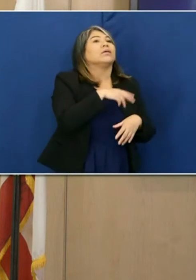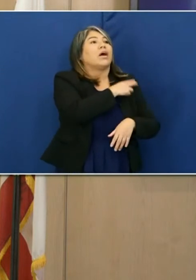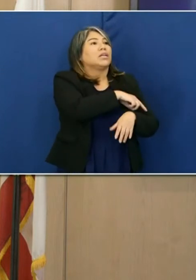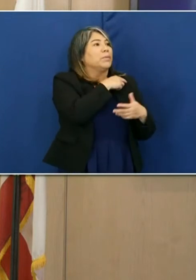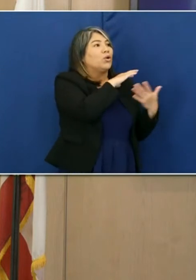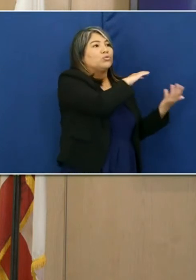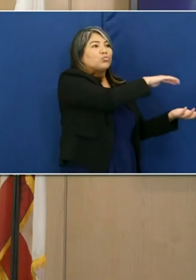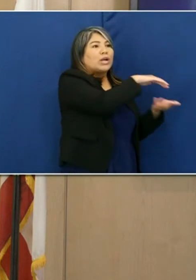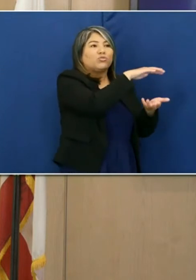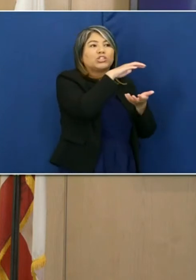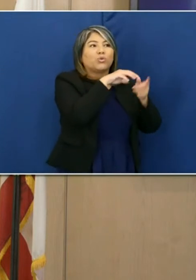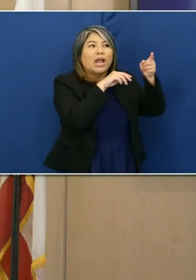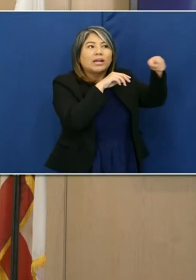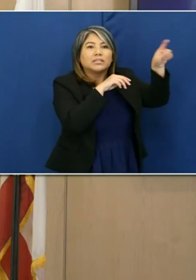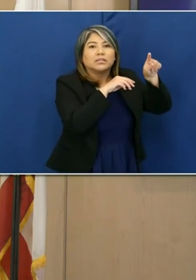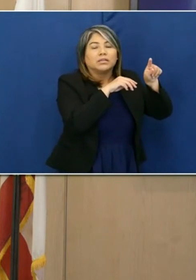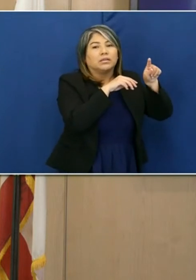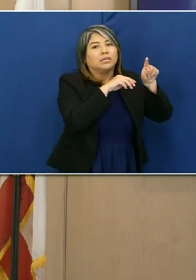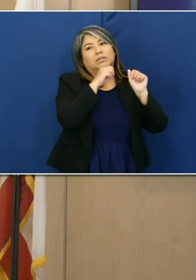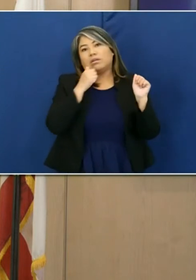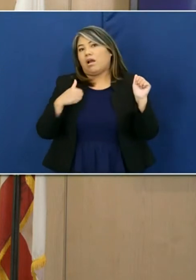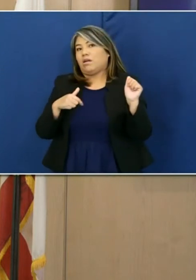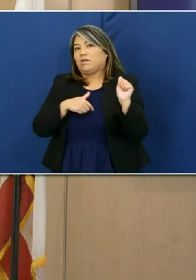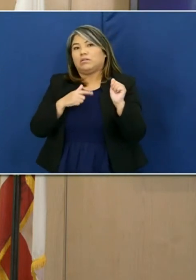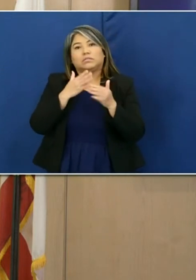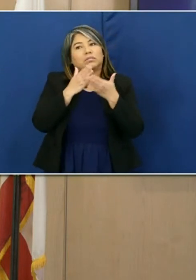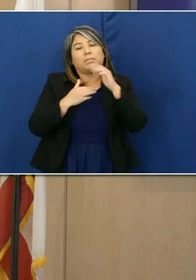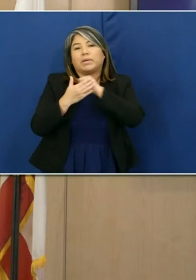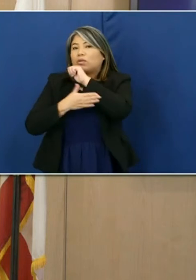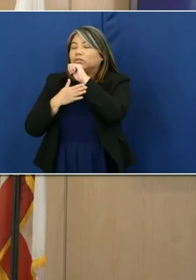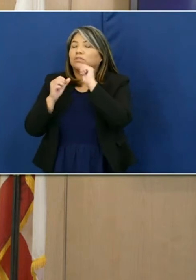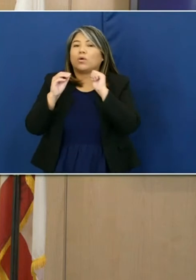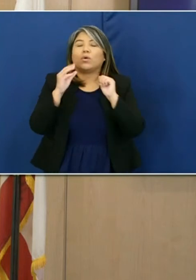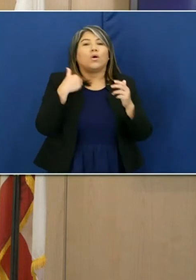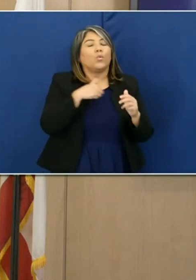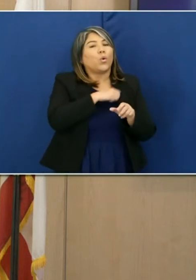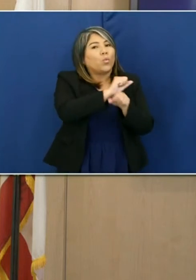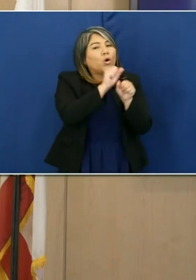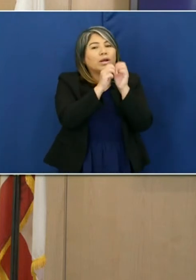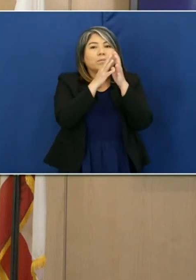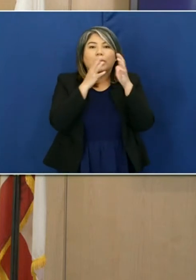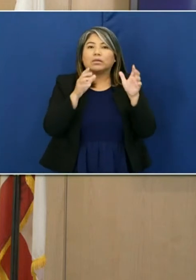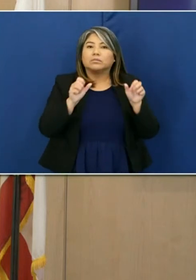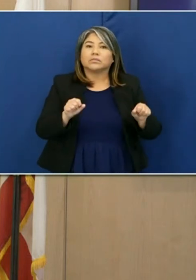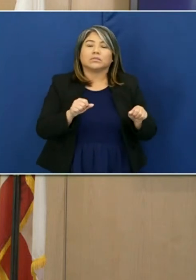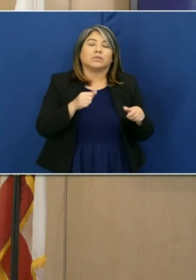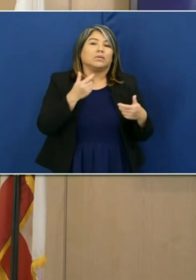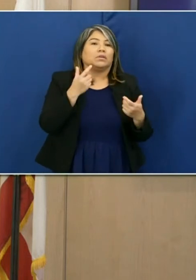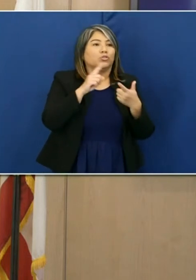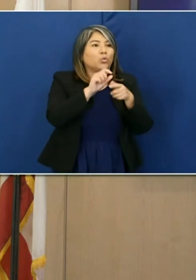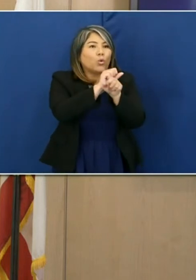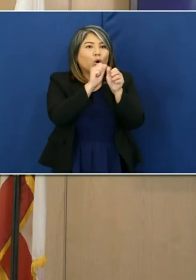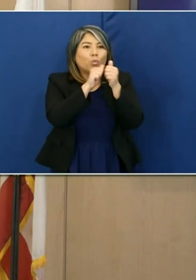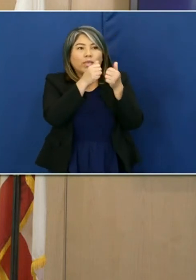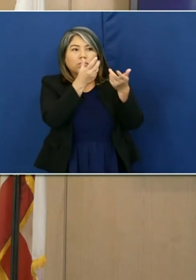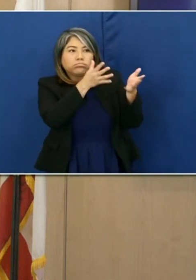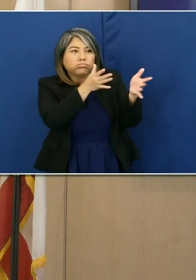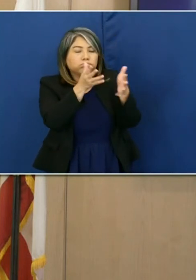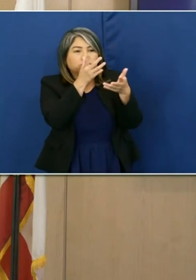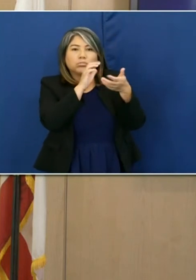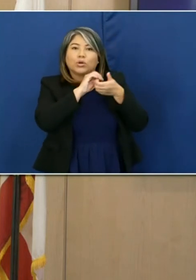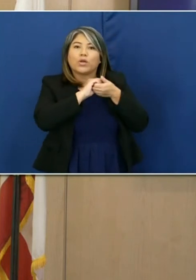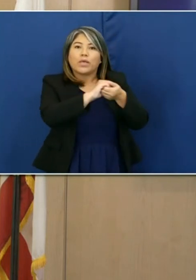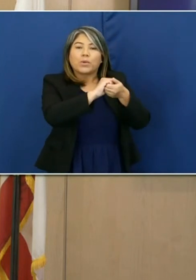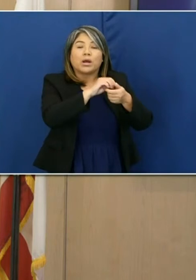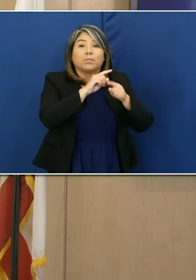get them direct, and we are working as best we can to pull together regional coordination and collaboration. And we do